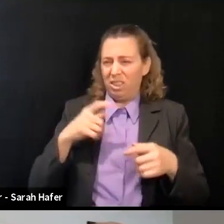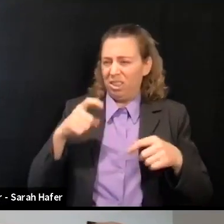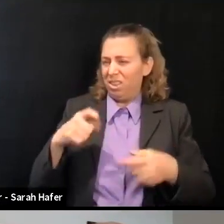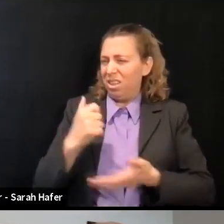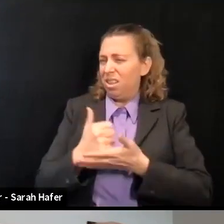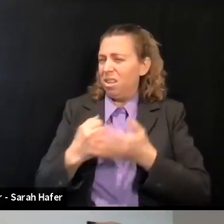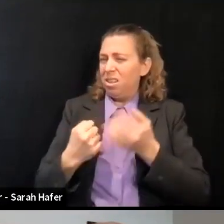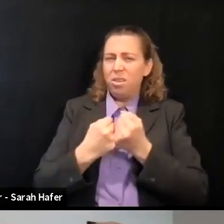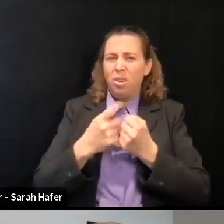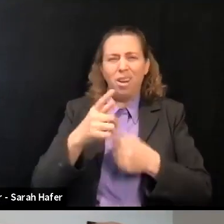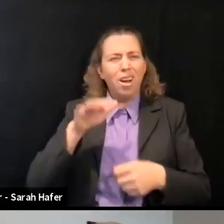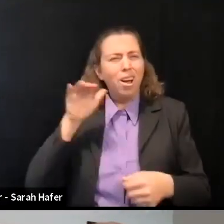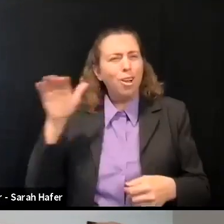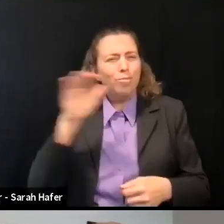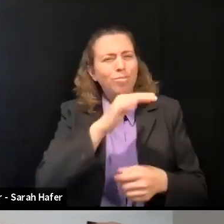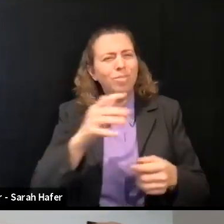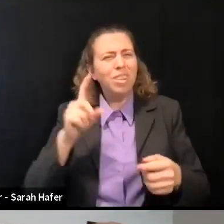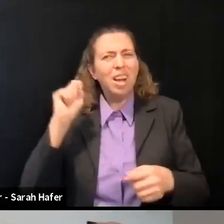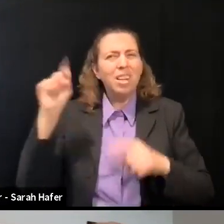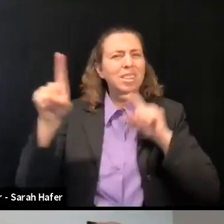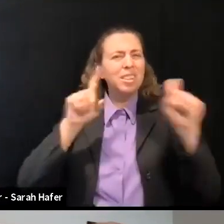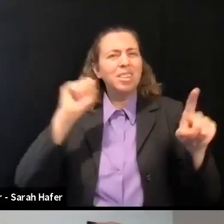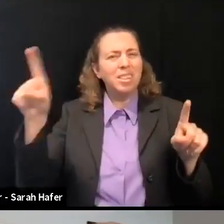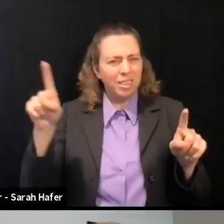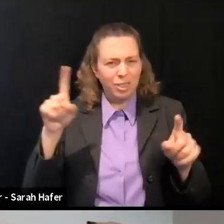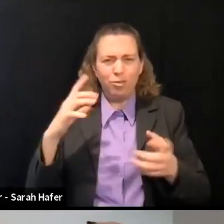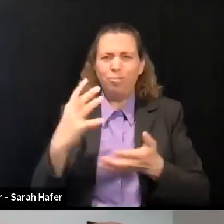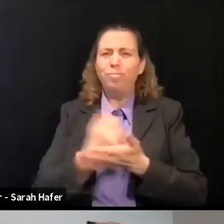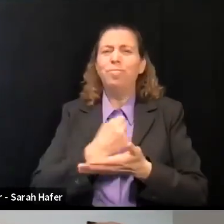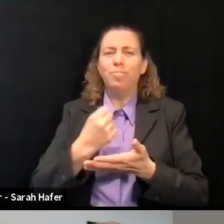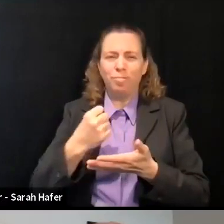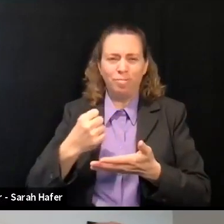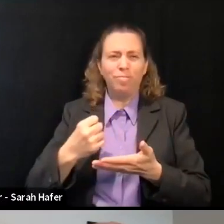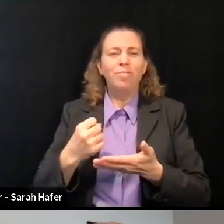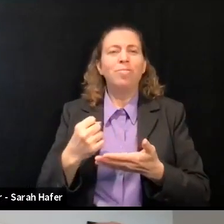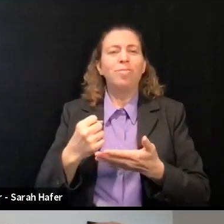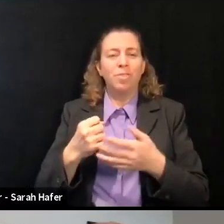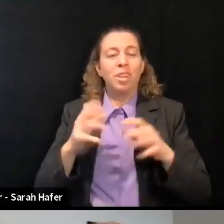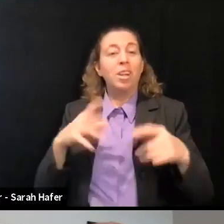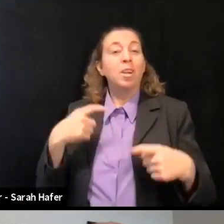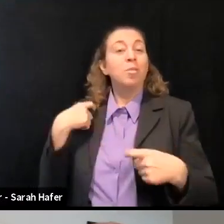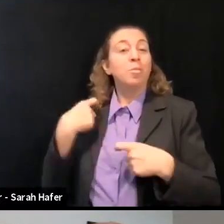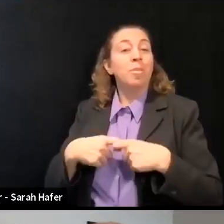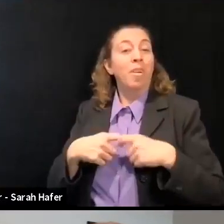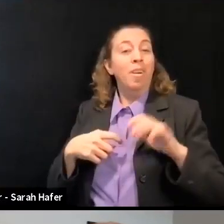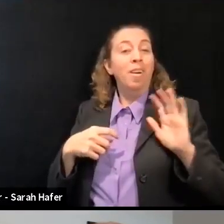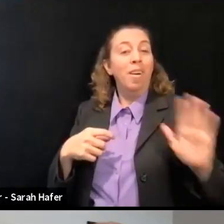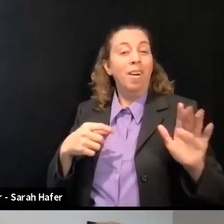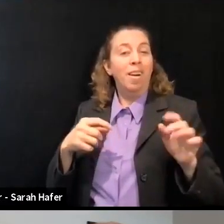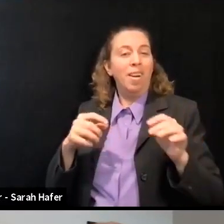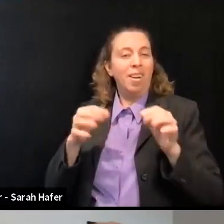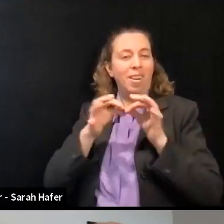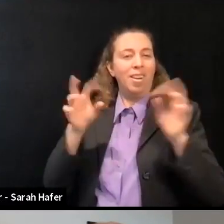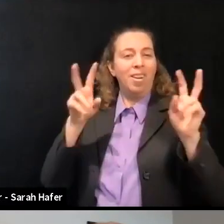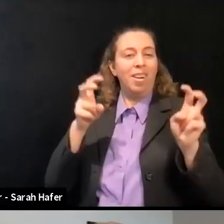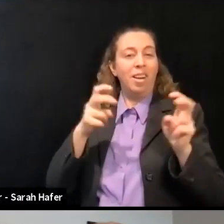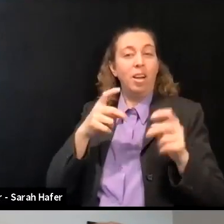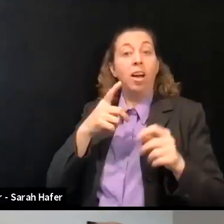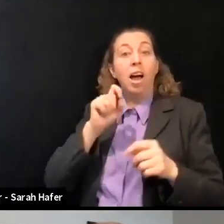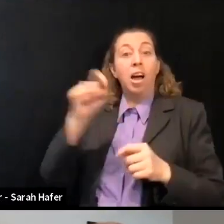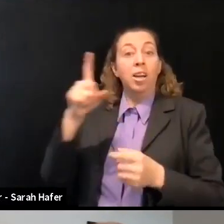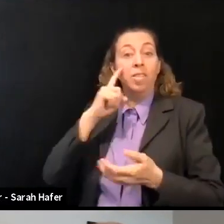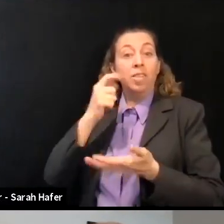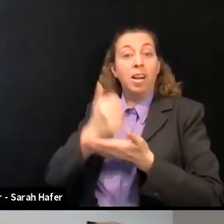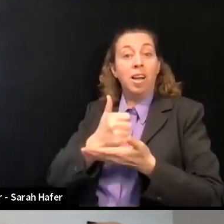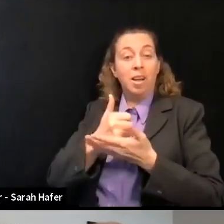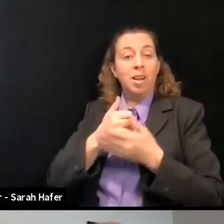Spanish we say es de valientes, is something for the strong ones. When we can actually recognize that and don't be afraid to